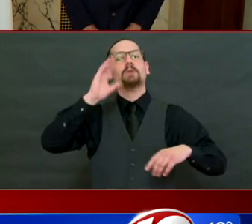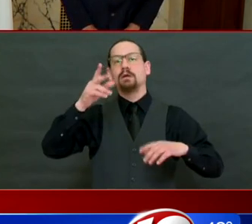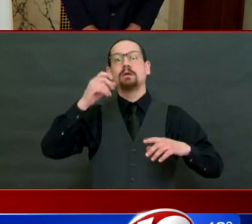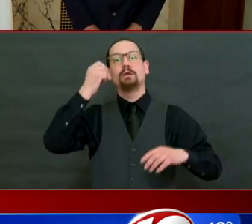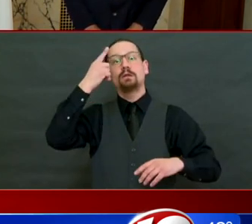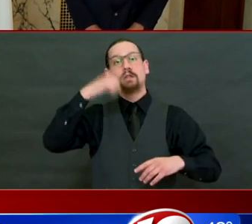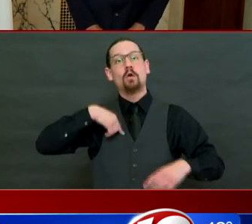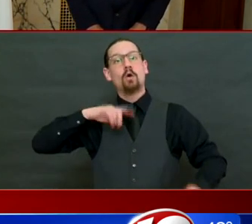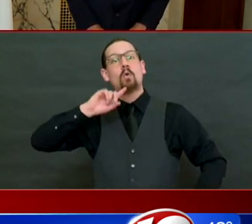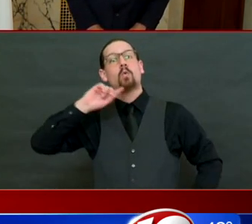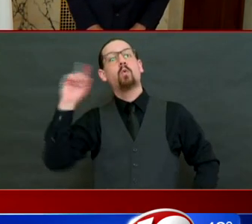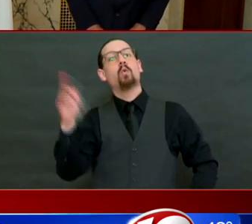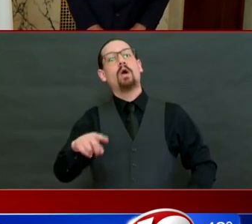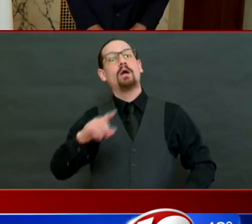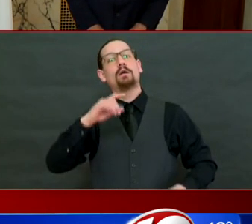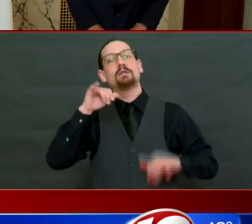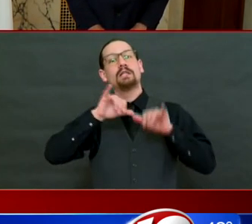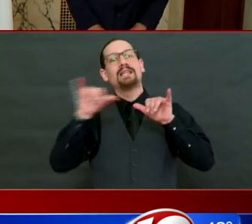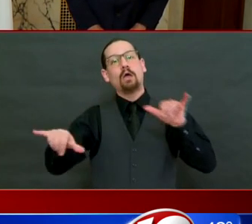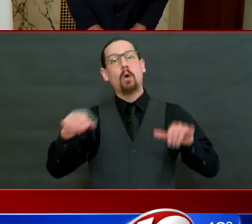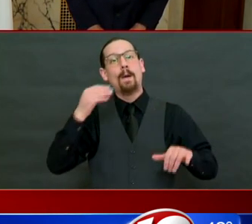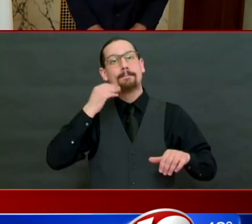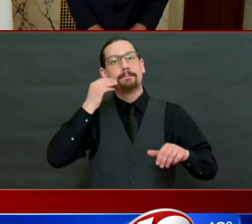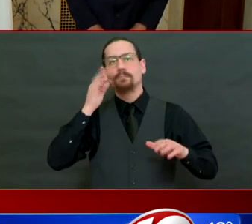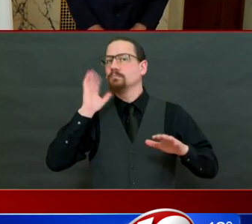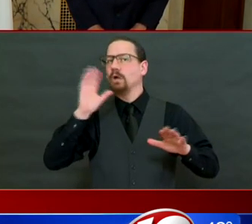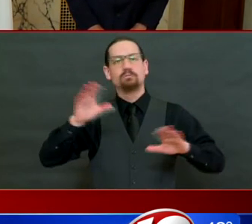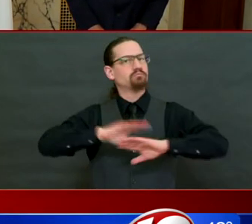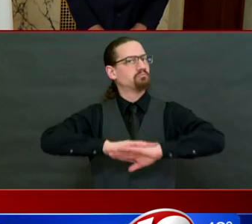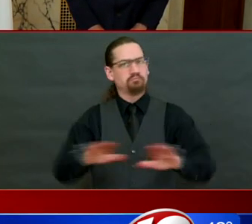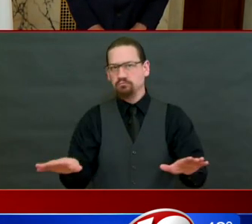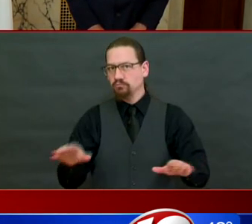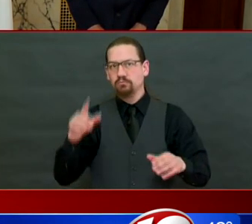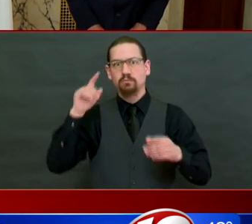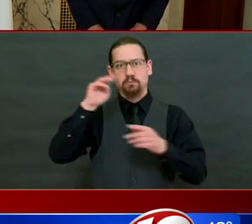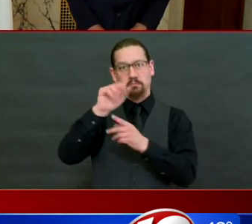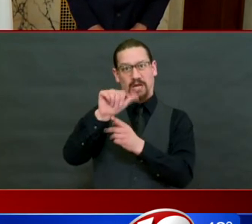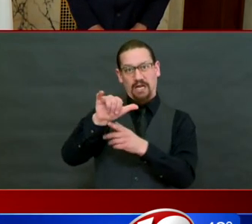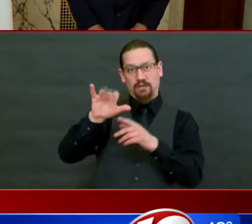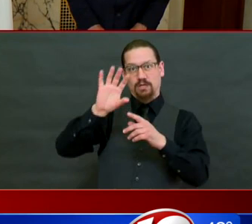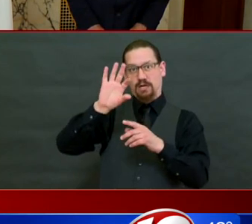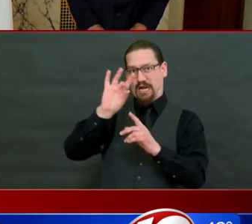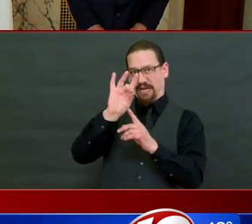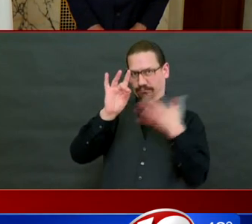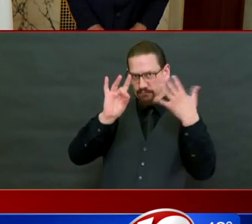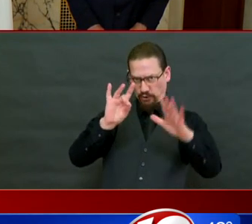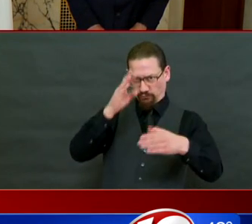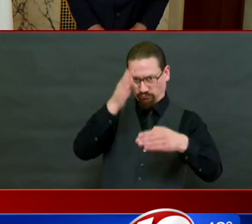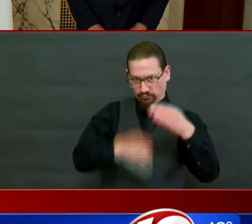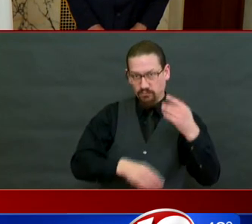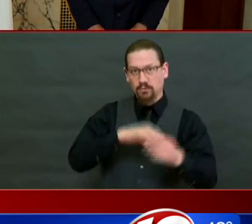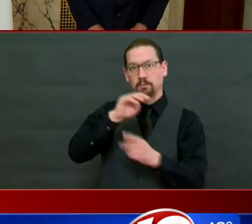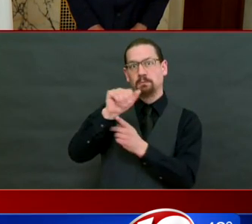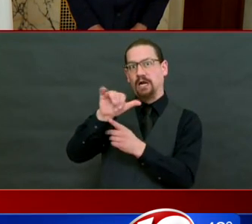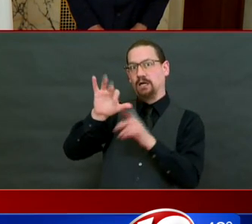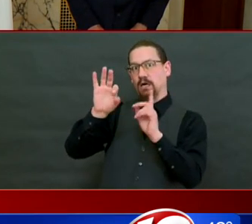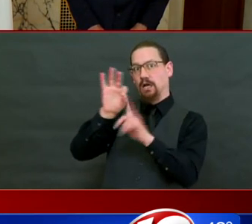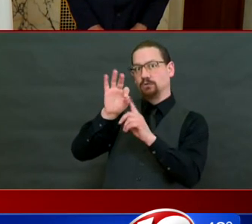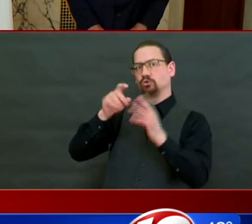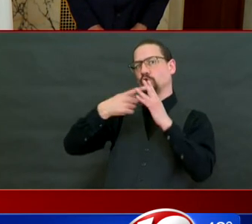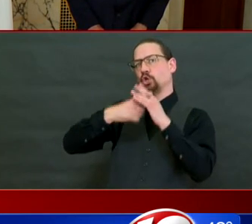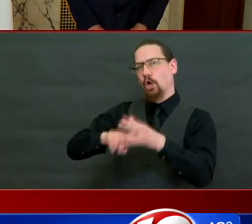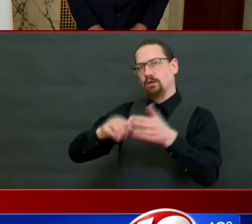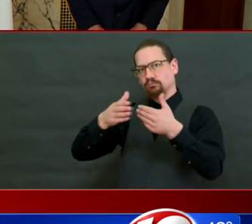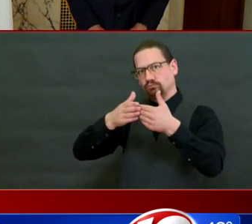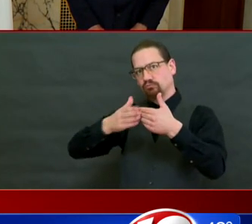May 9th, I can say I've lifted the stay-at-home order. That's not guaranteed.